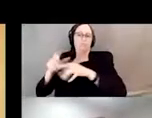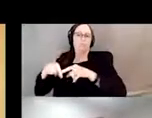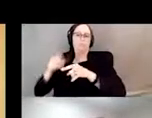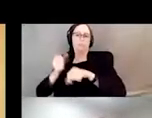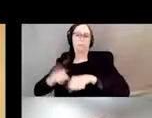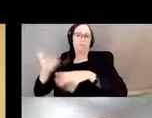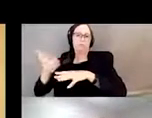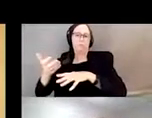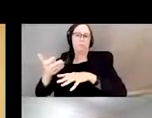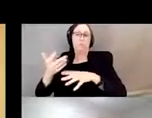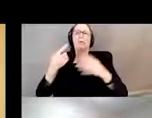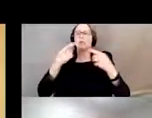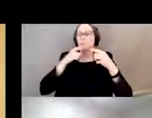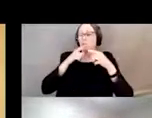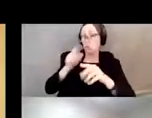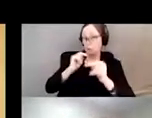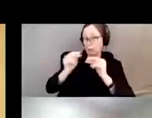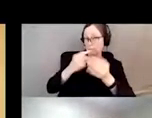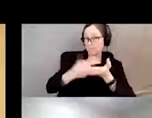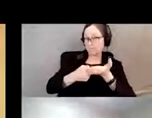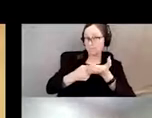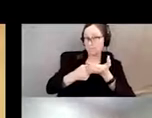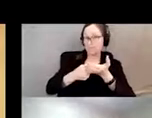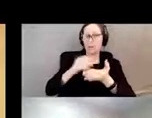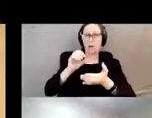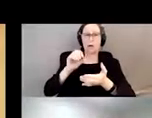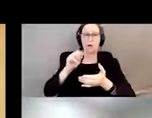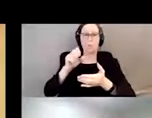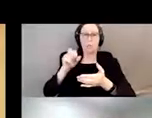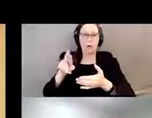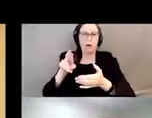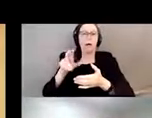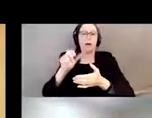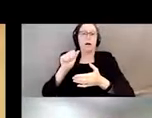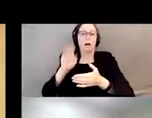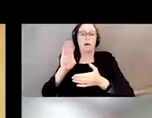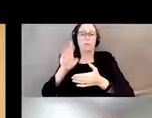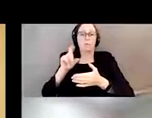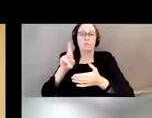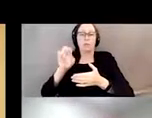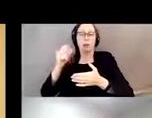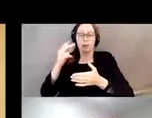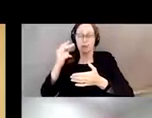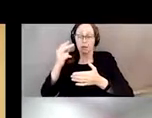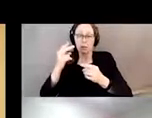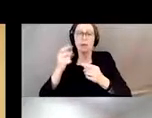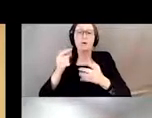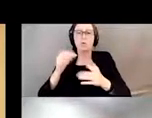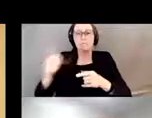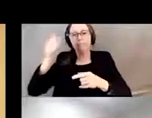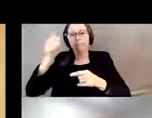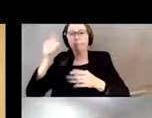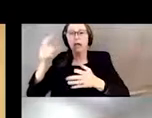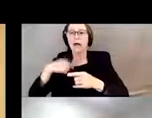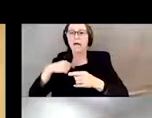these negotiations are taking place, Omar Malula, who is the head of this of the Taliban, refuses.